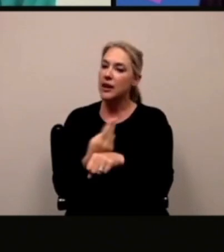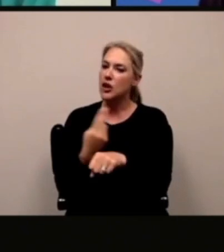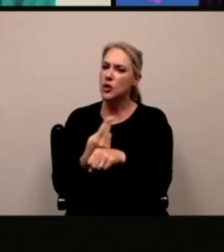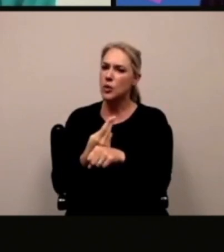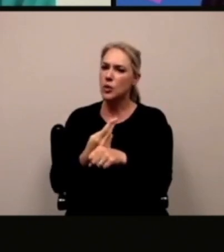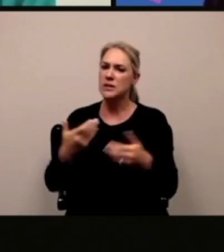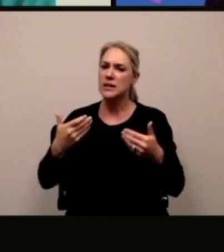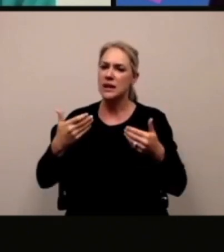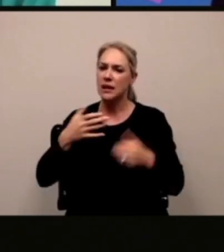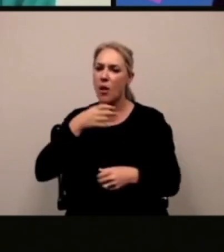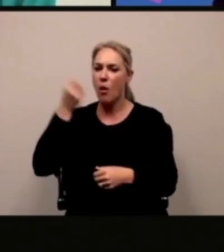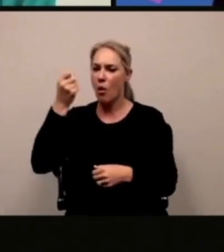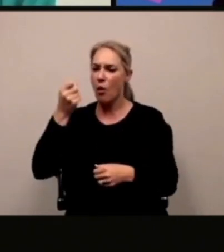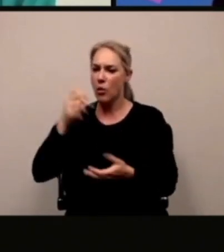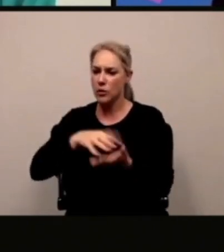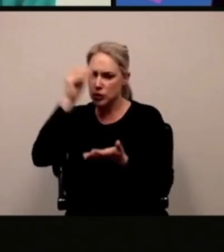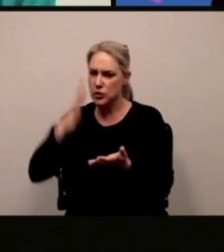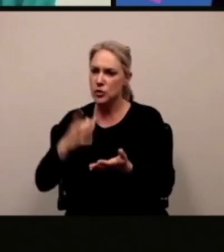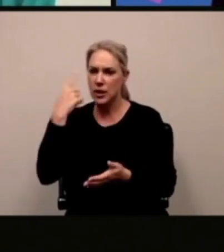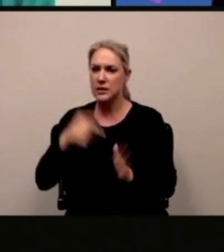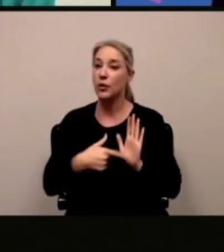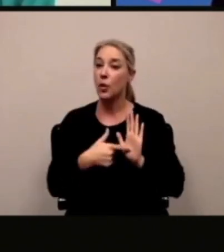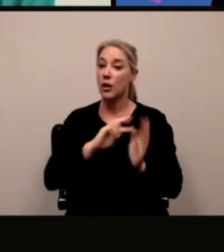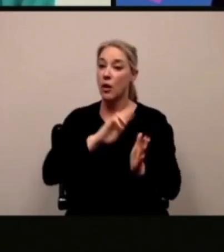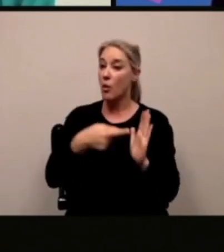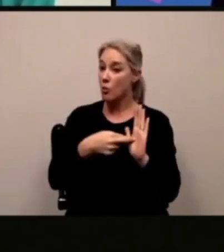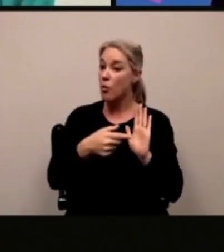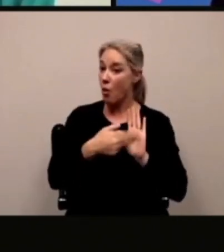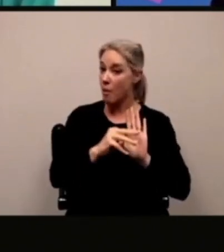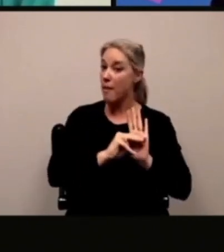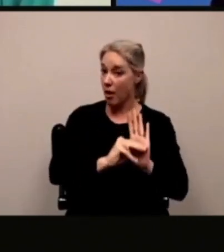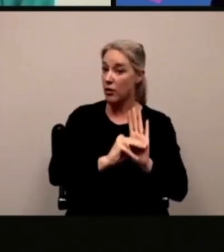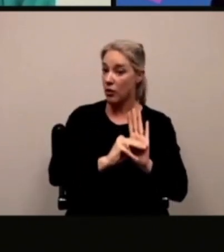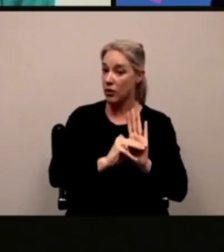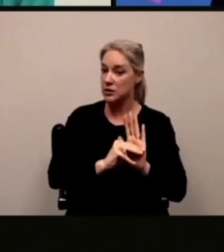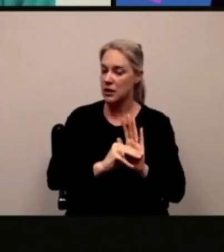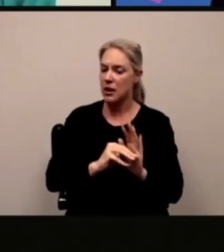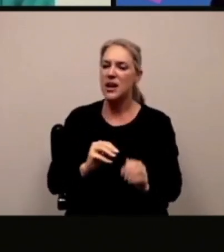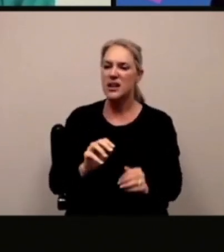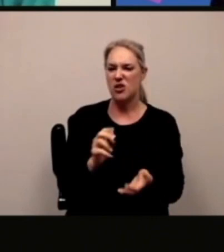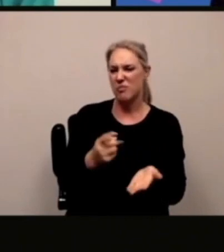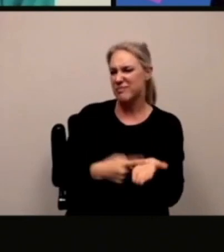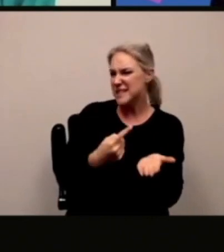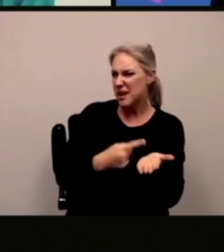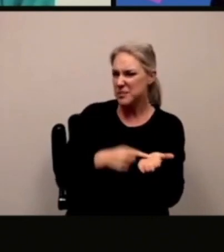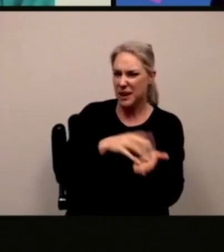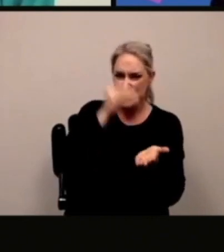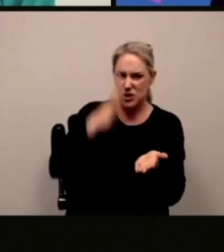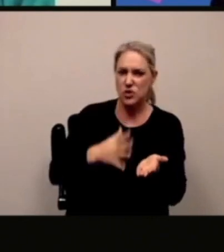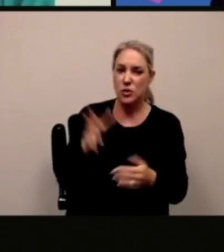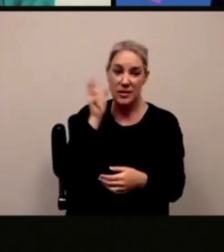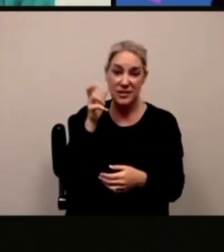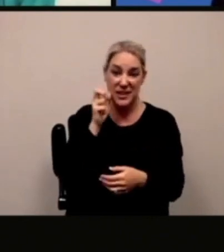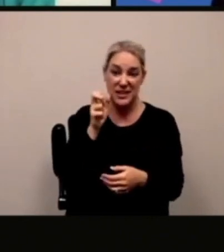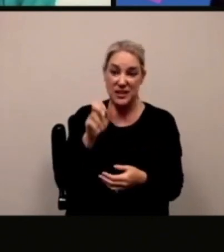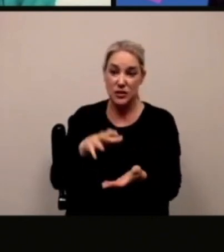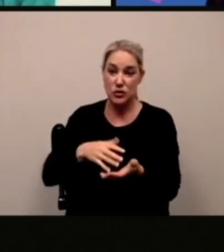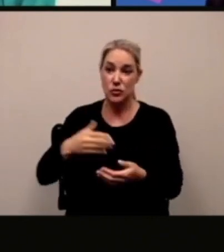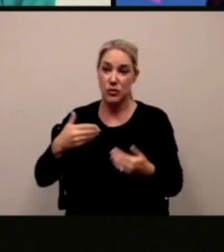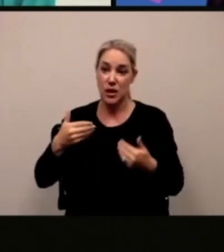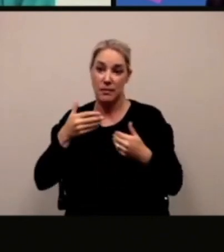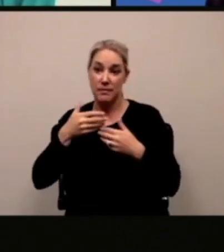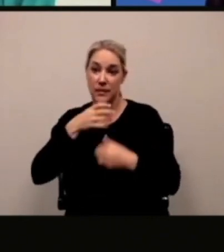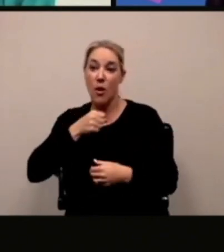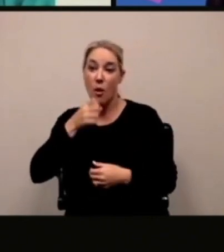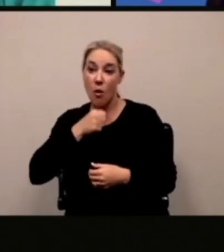campus and camps as role models. They think it's cool, and sometimes they listen to them more. So so these ideas of, you know, making it